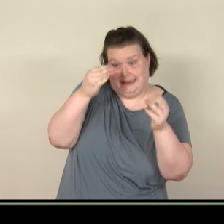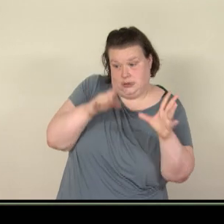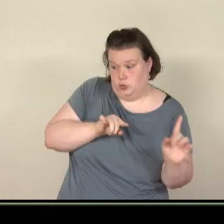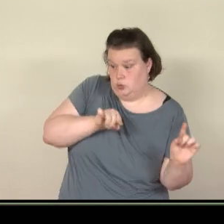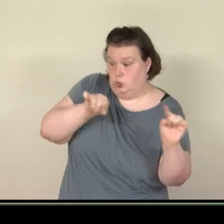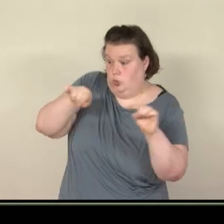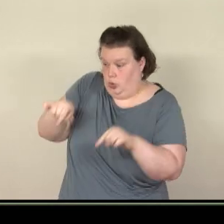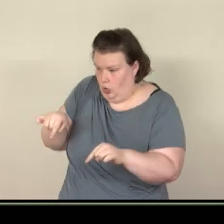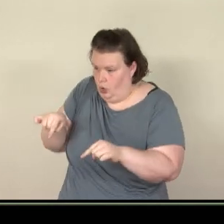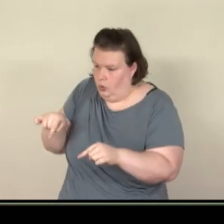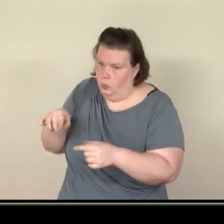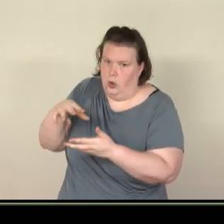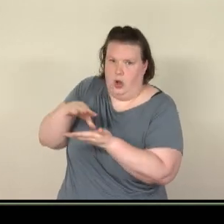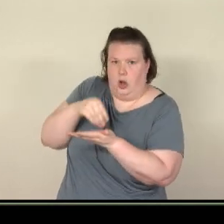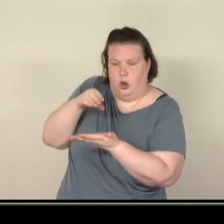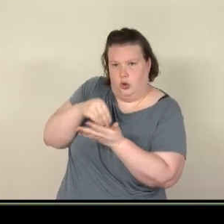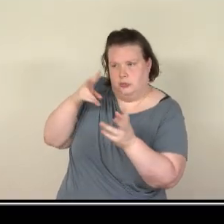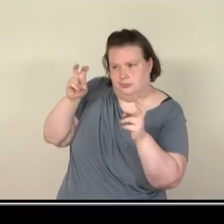enclosed environment.